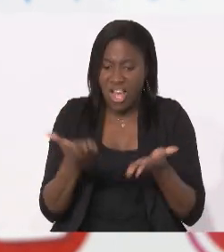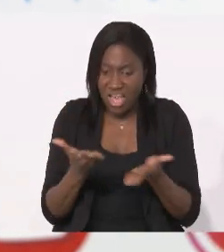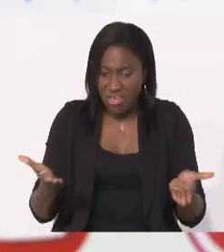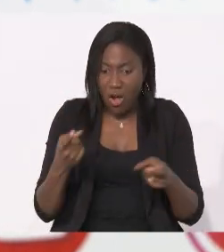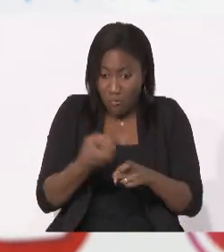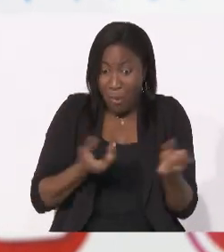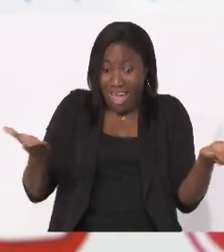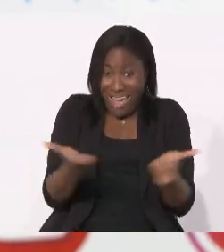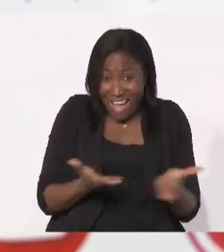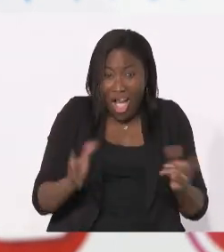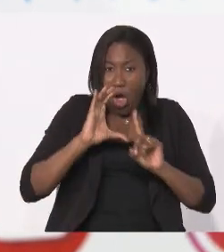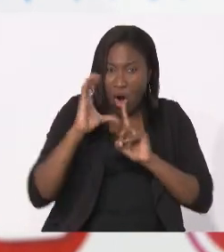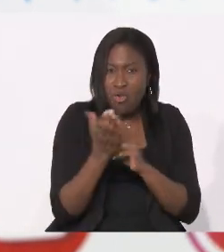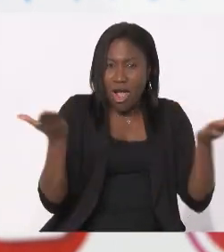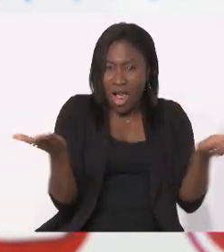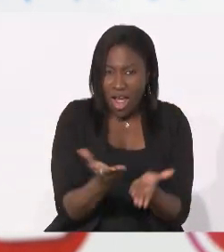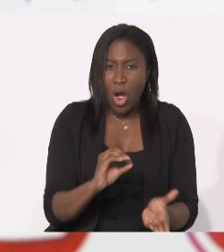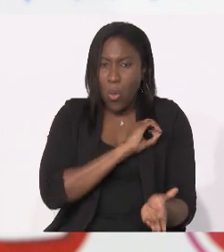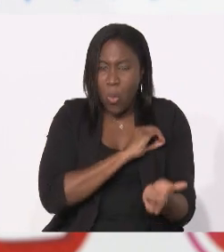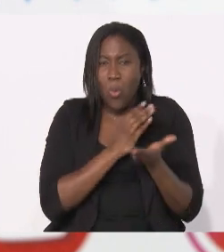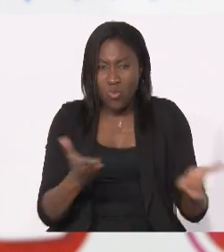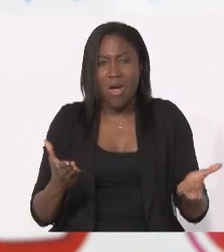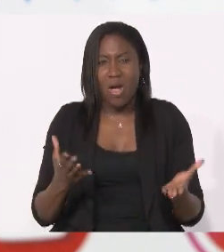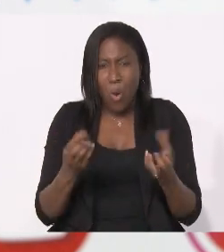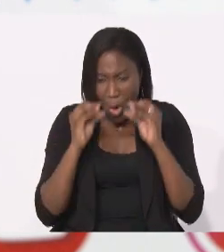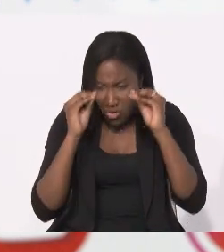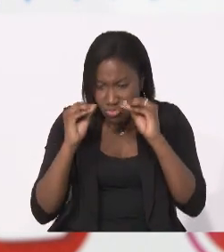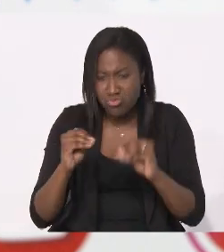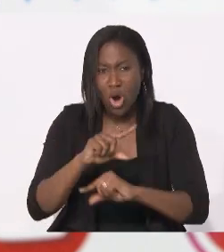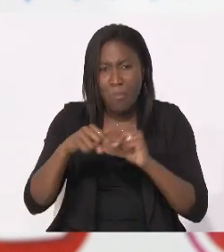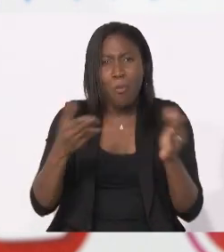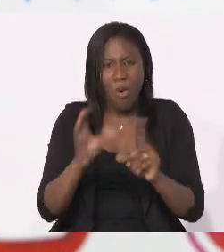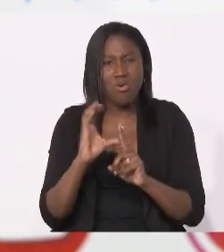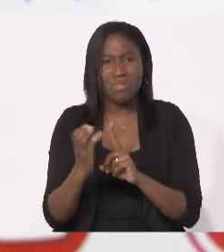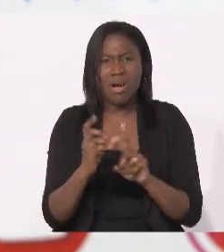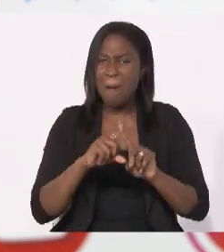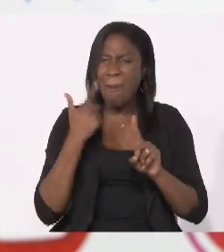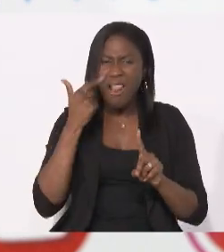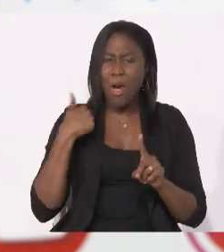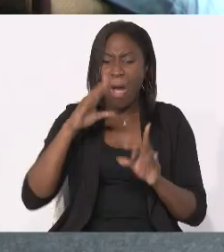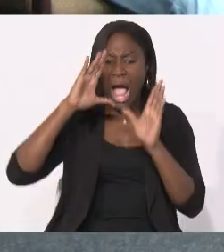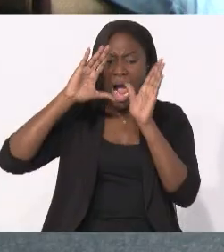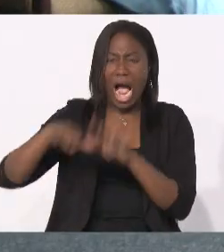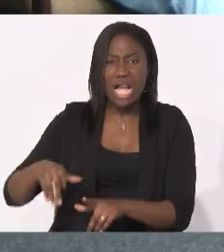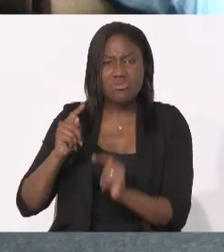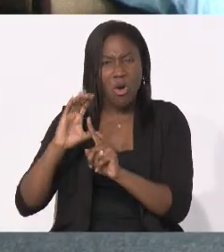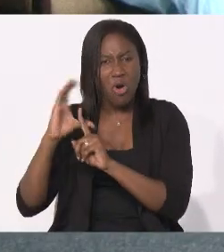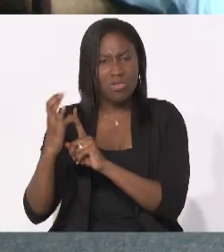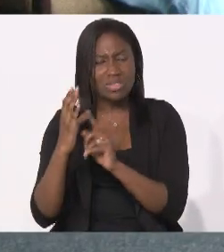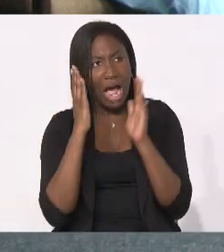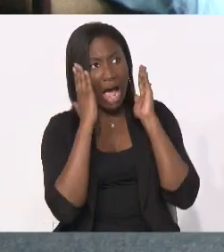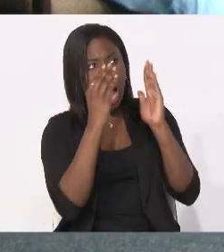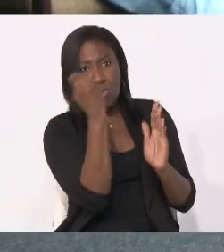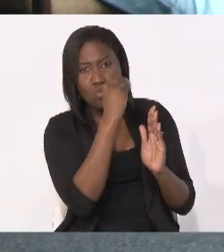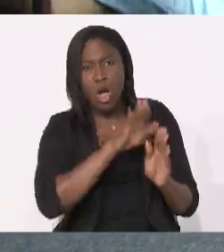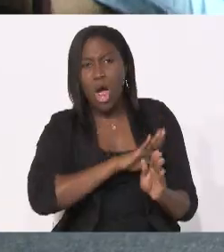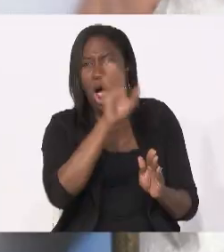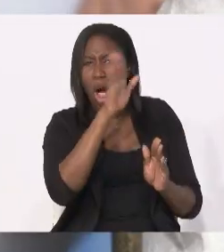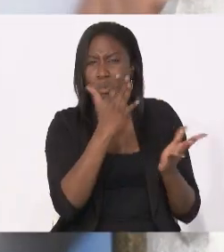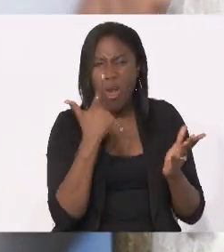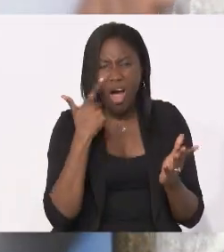people, our folk, our history. I think not enough of that is being played out. Our children, I mean, when I did Camp